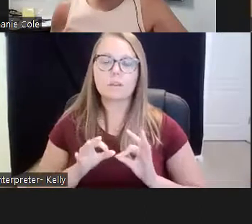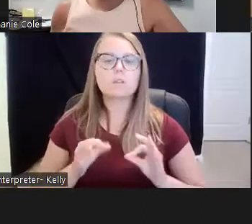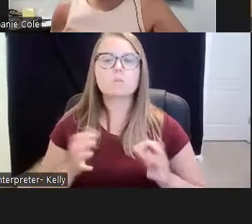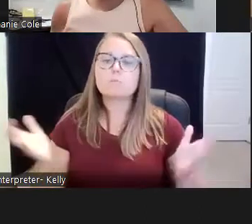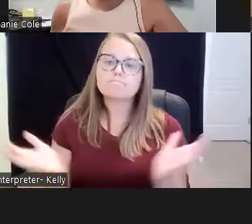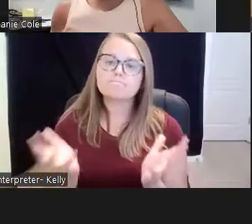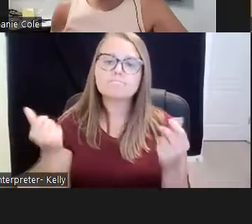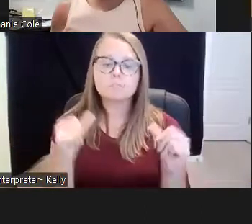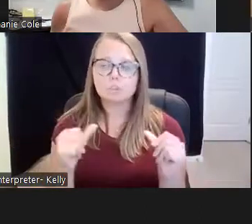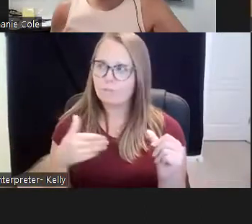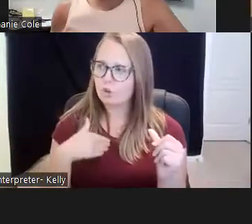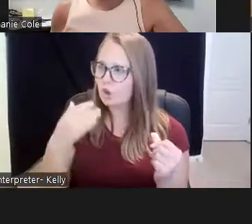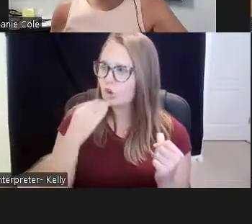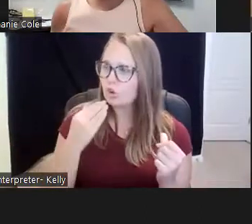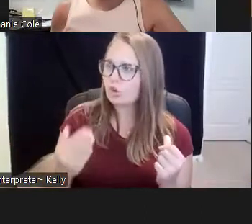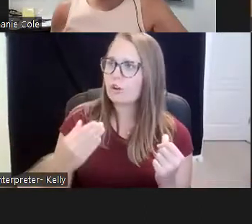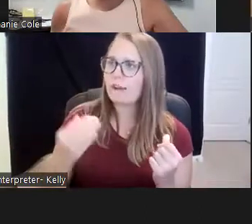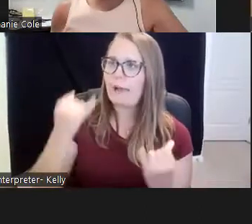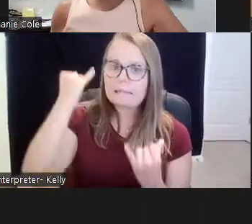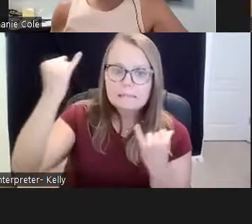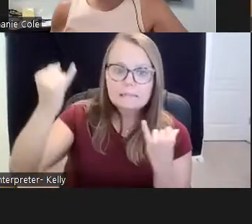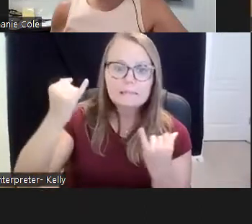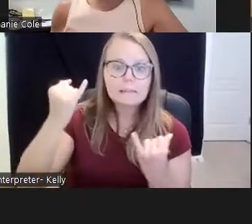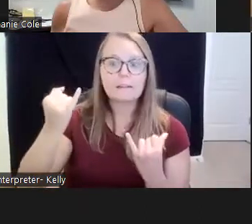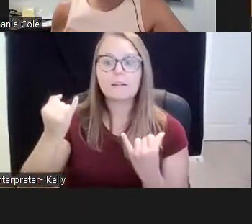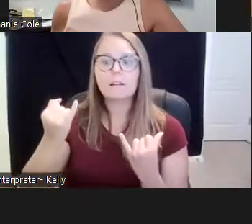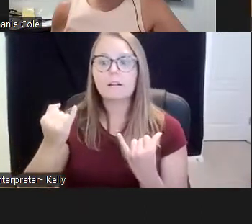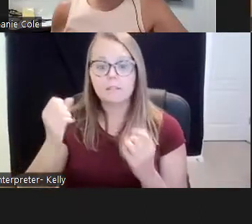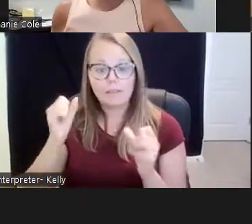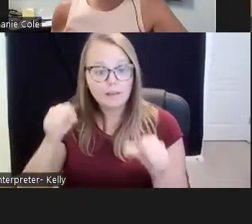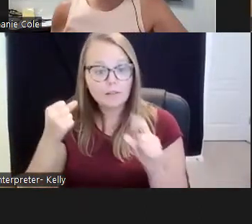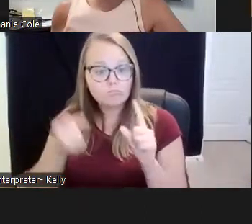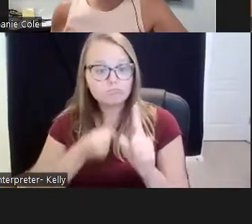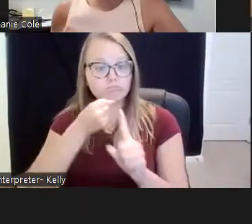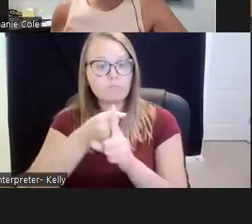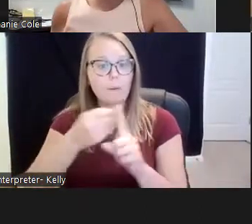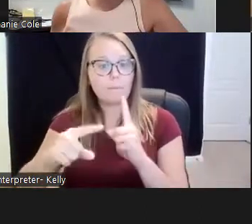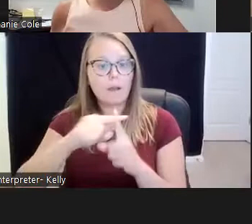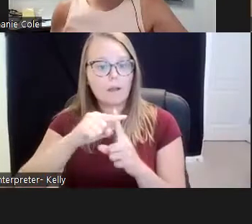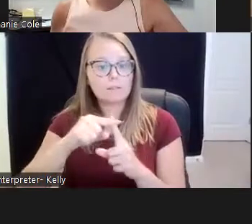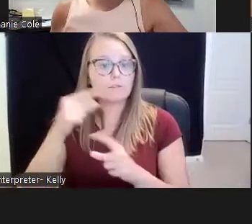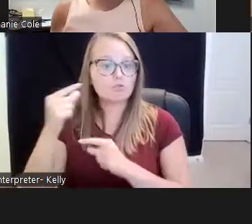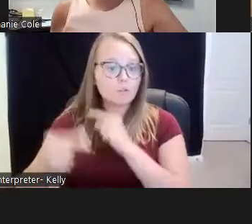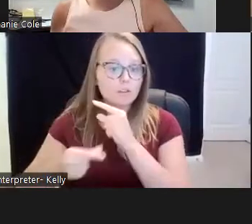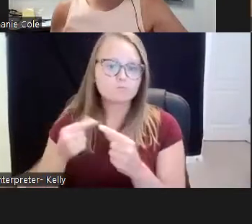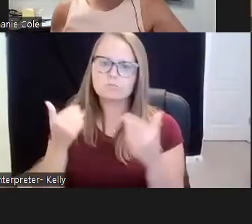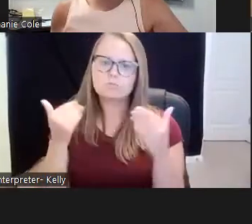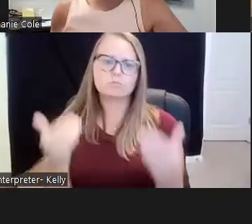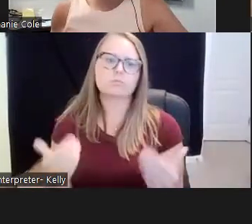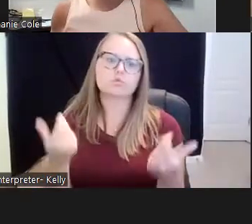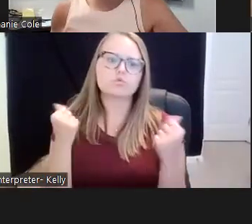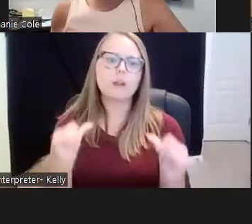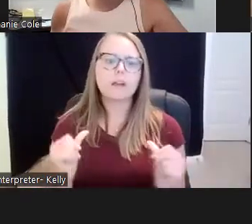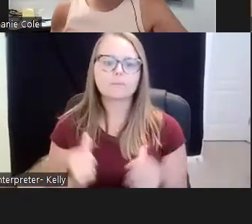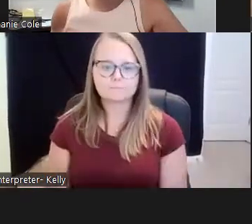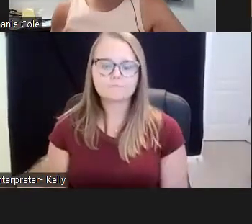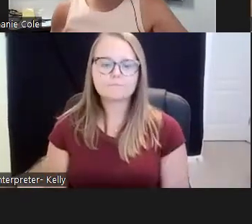or an idea you think is great that would serve and impact generations, give it a try. There's room for all of